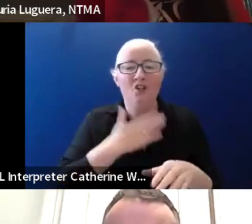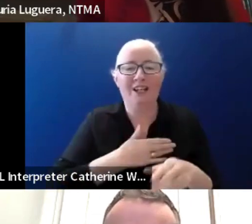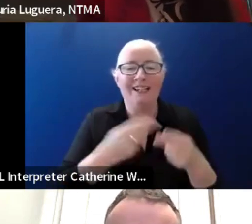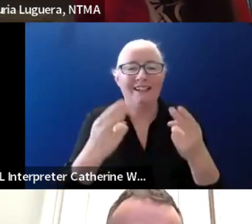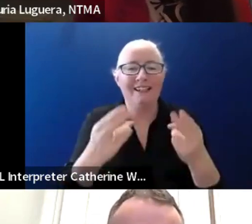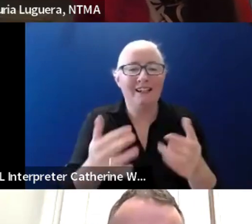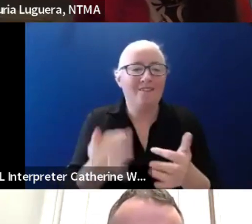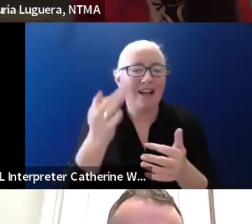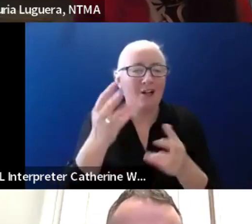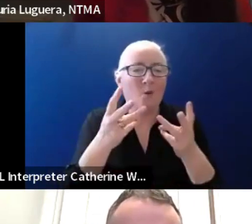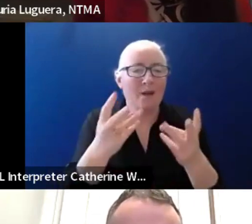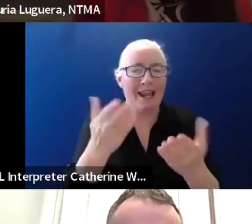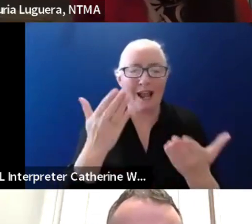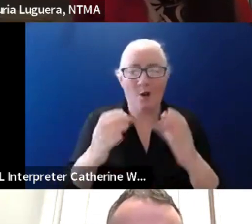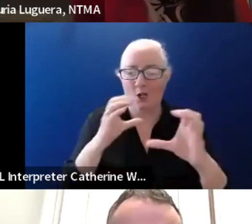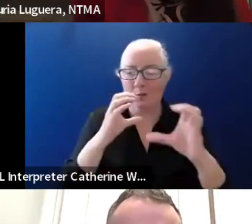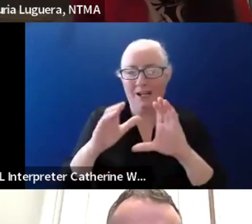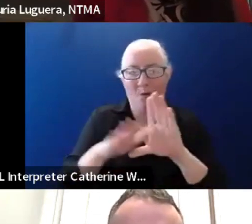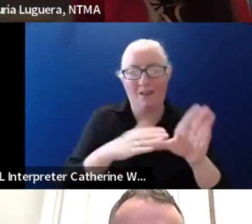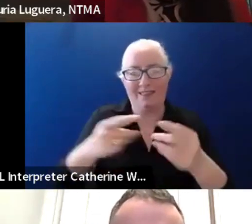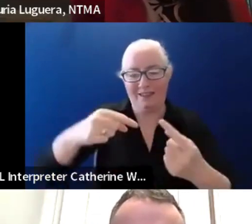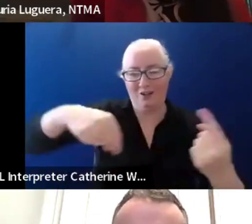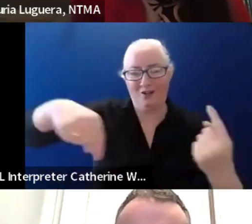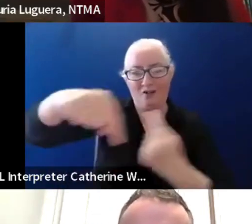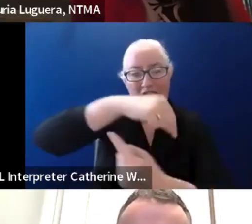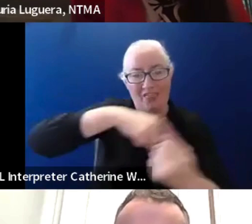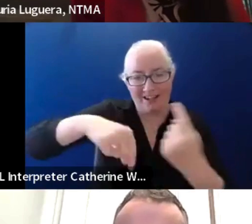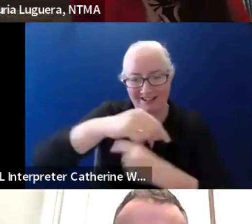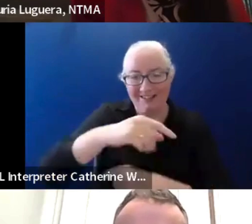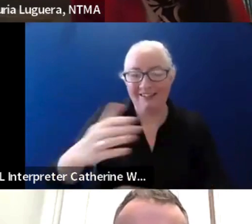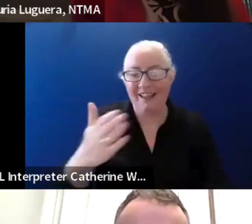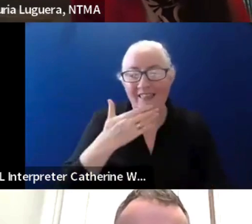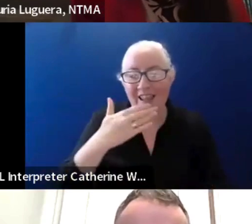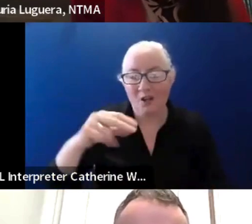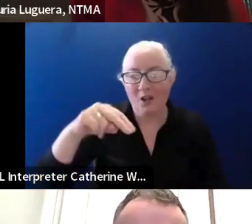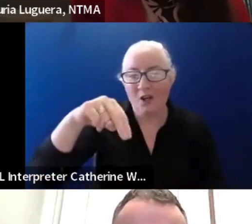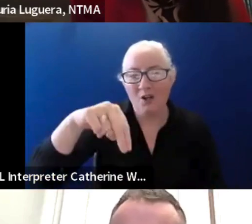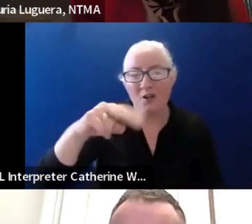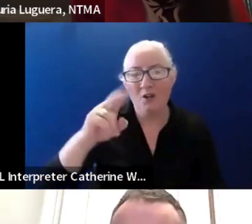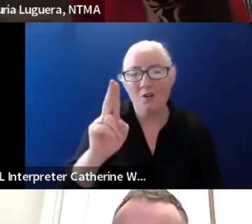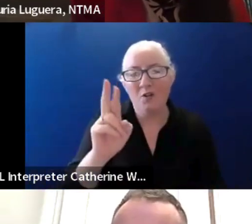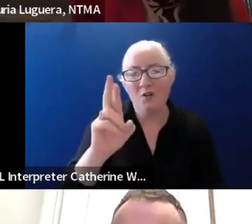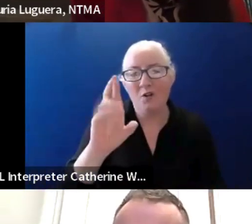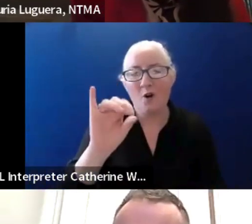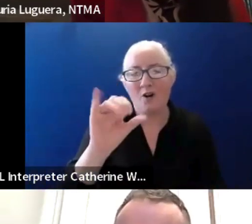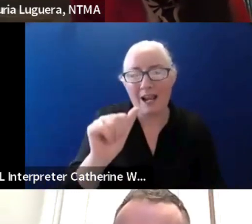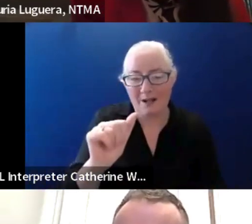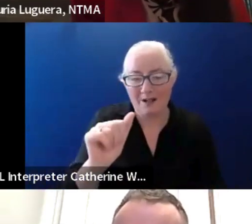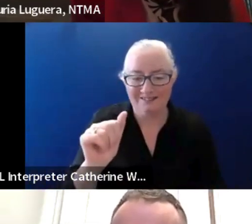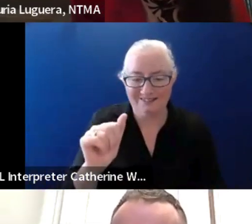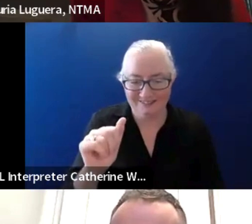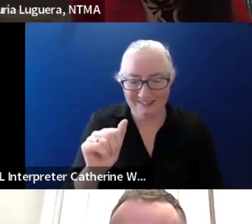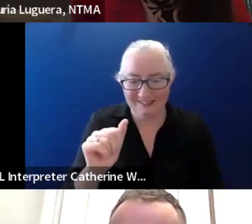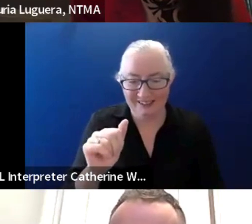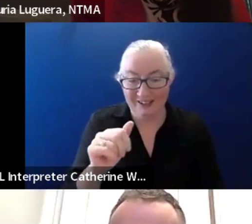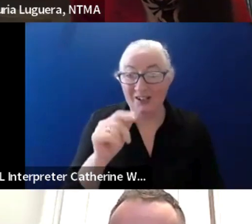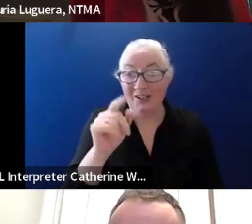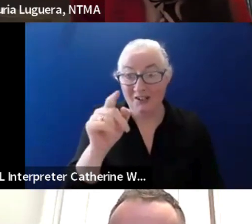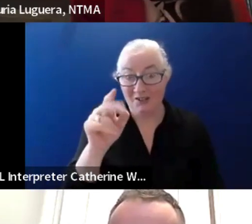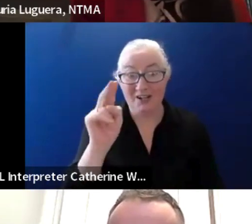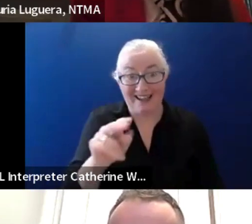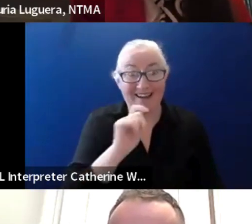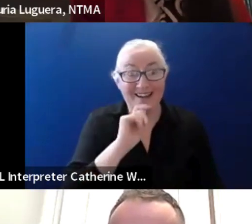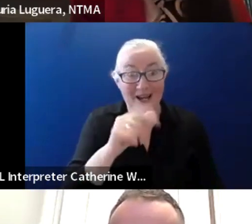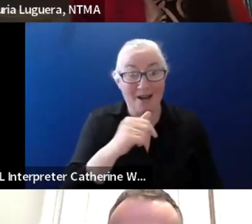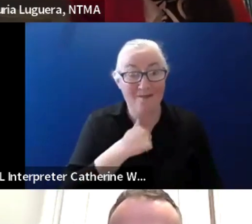us. Thank you very much, Nuria. And if you do learn, please do tell me how to say kind of pancake in Gaelic, please. If I don't